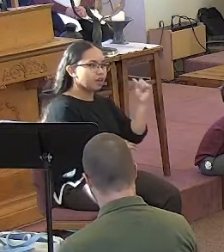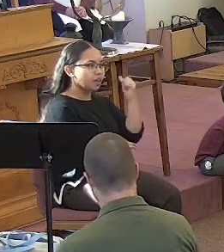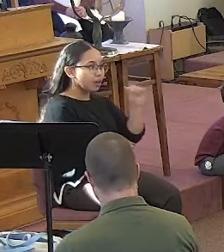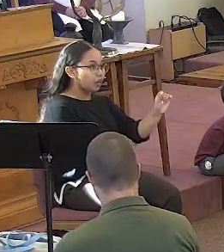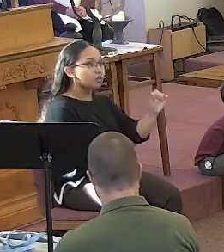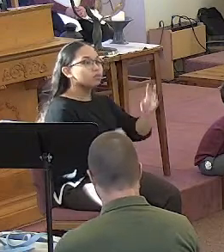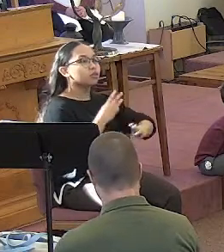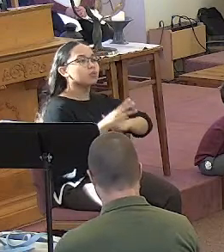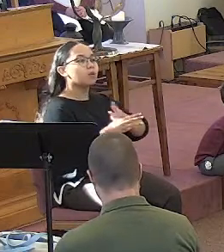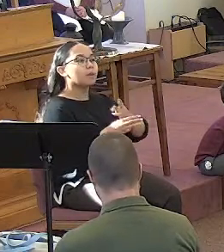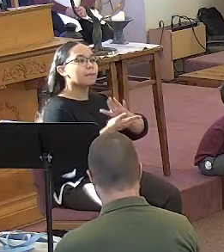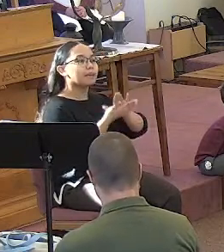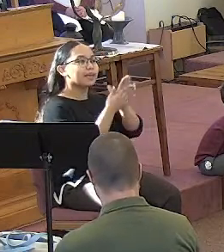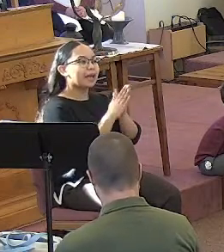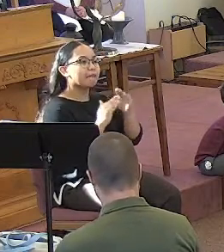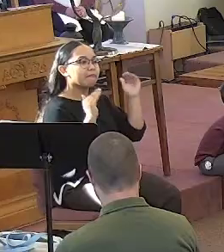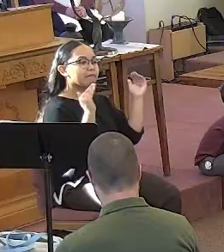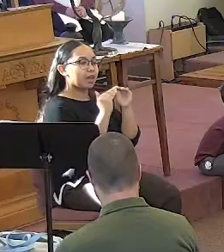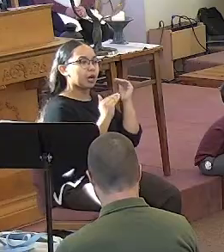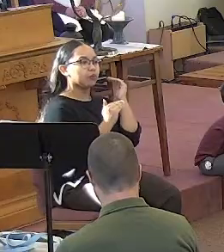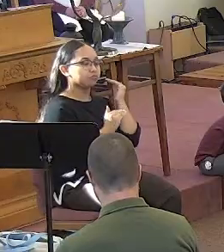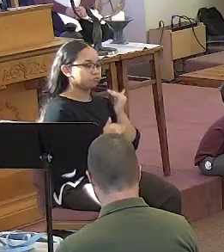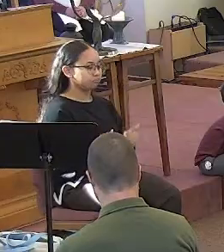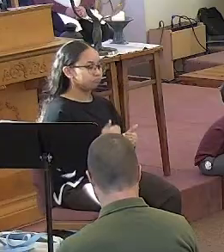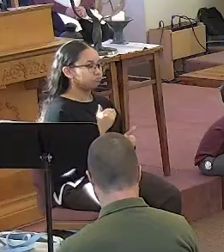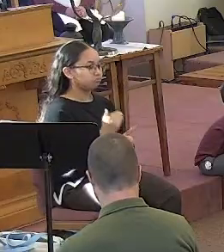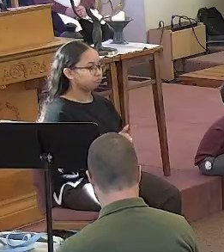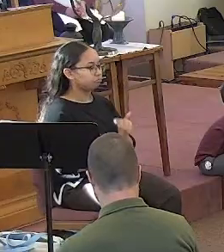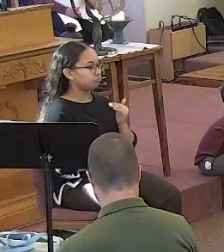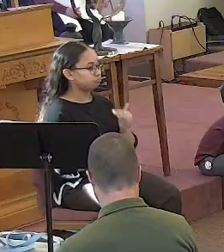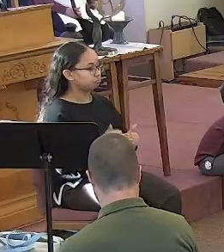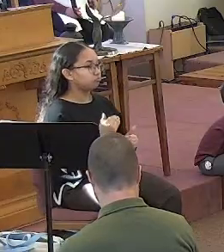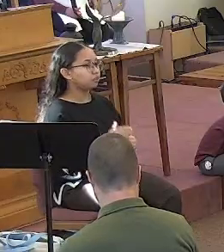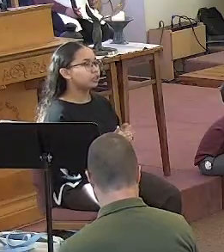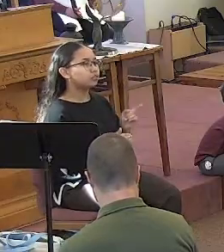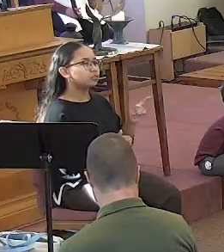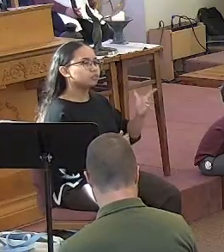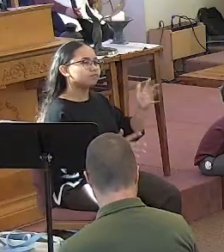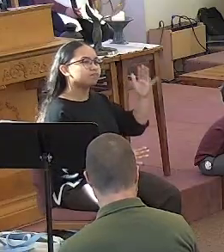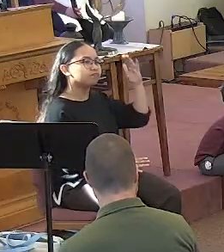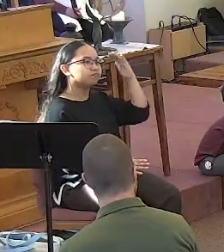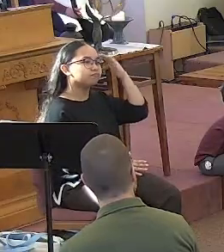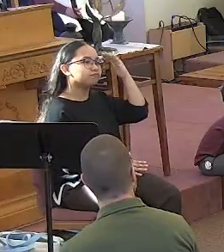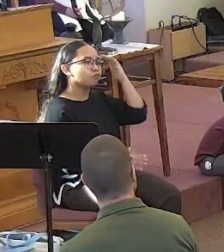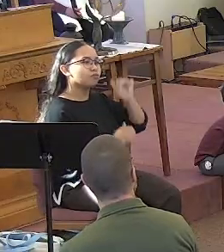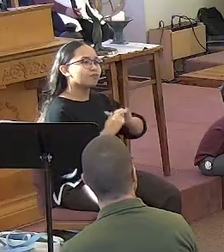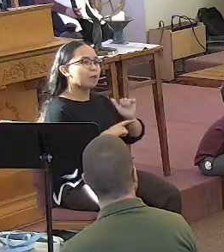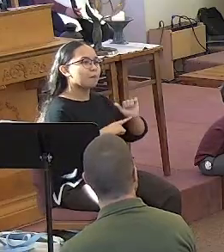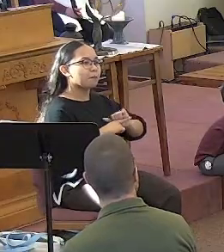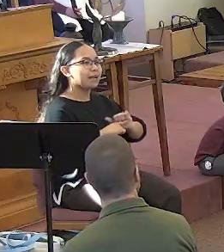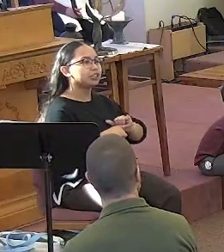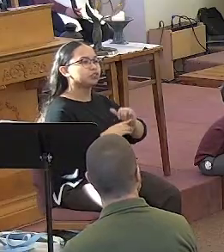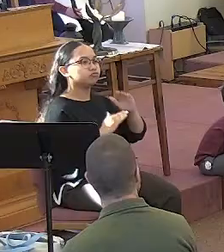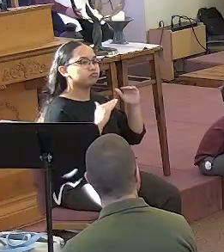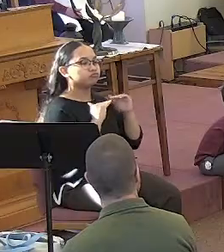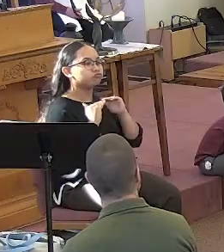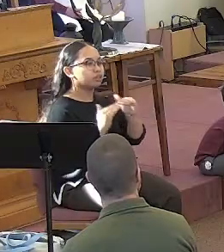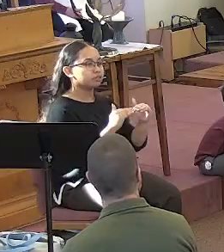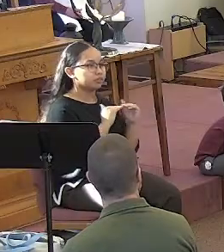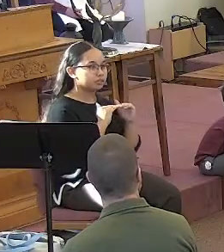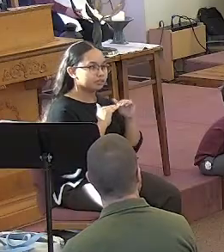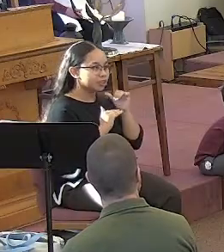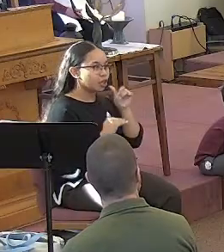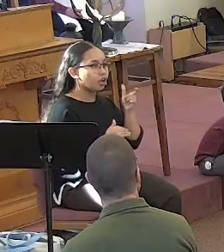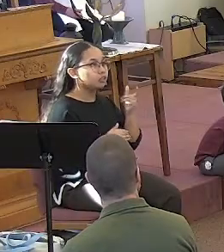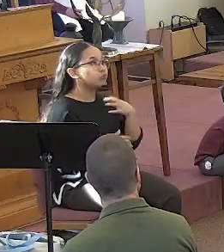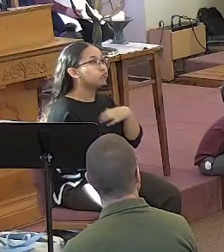fairer, step by step. She showed what it means to practice justice, not just wish for it. What I love